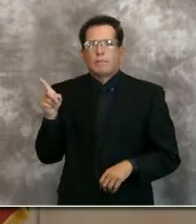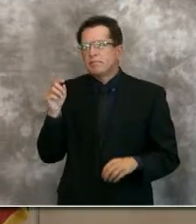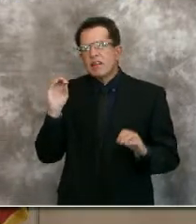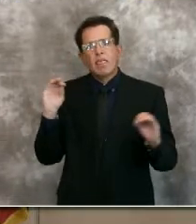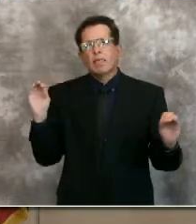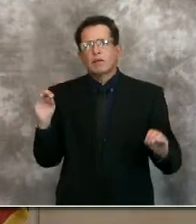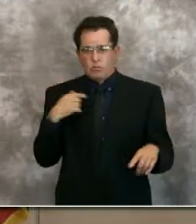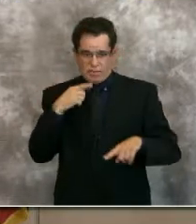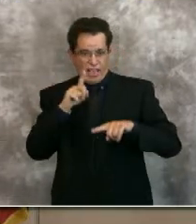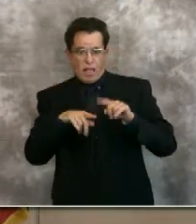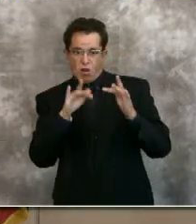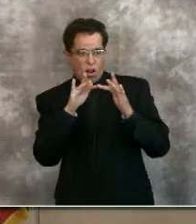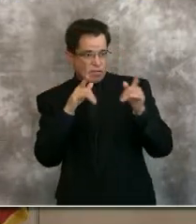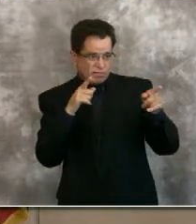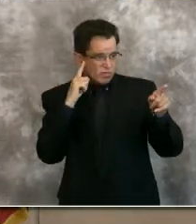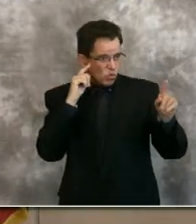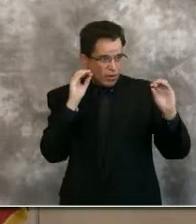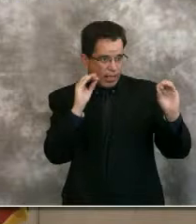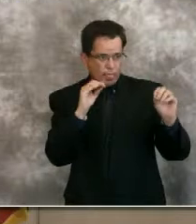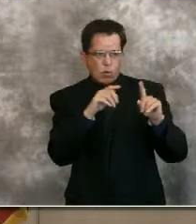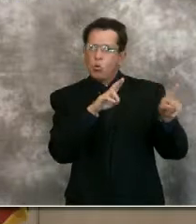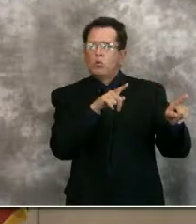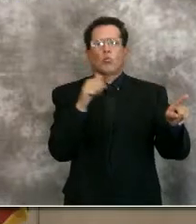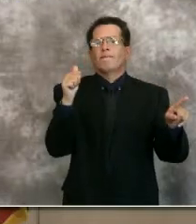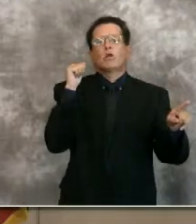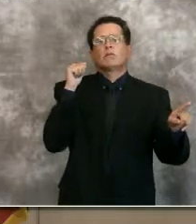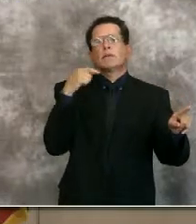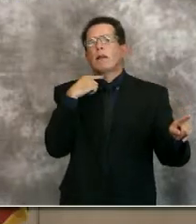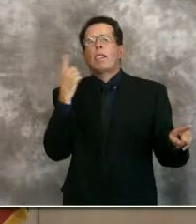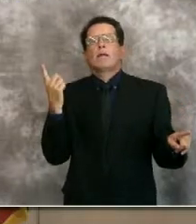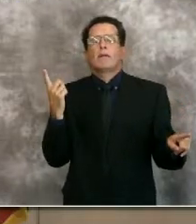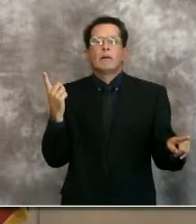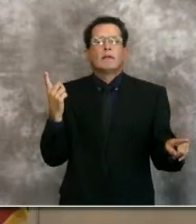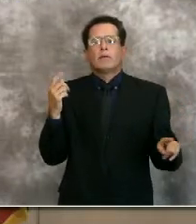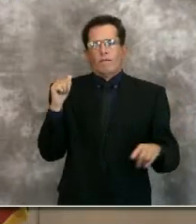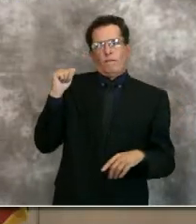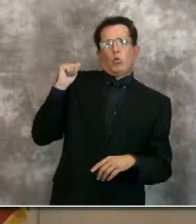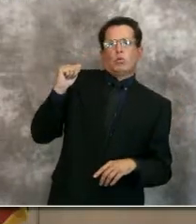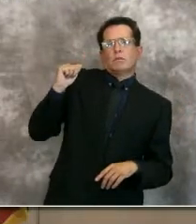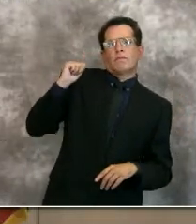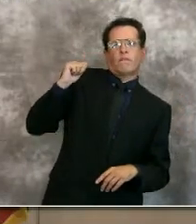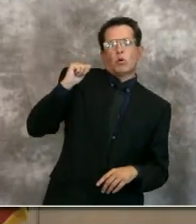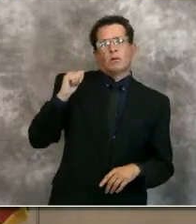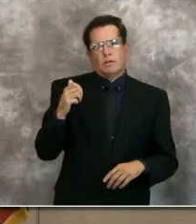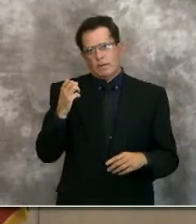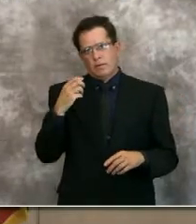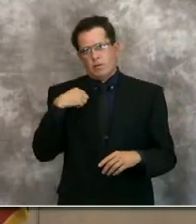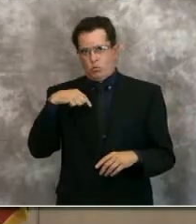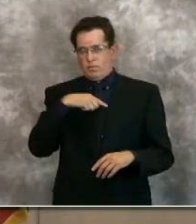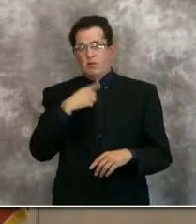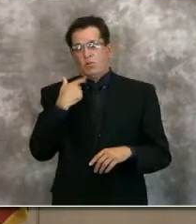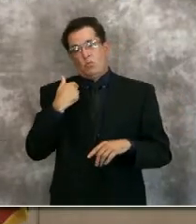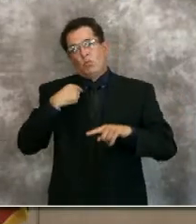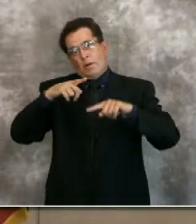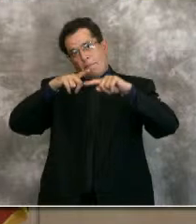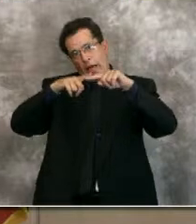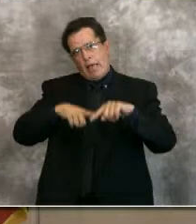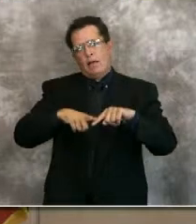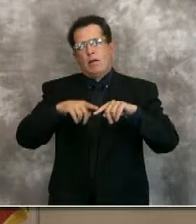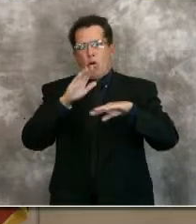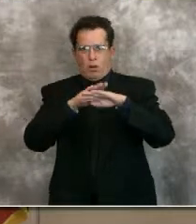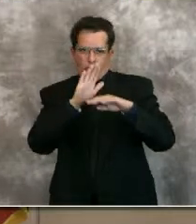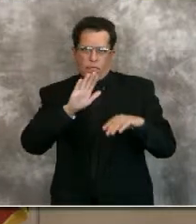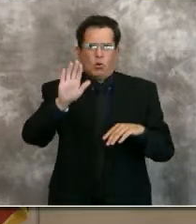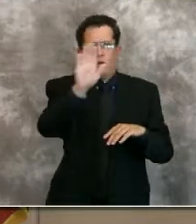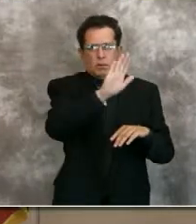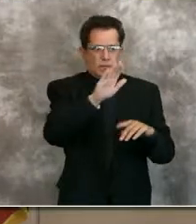them or they just refuse to give us information. And again, we do rely on complete information